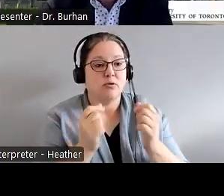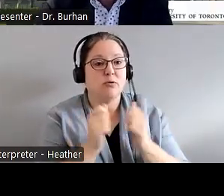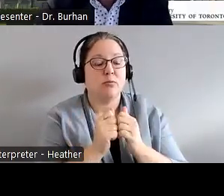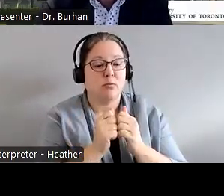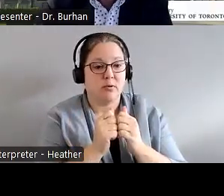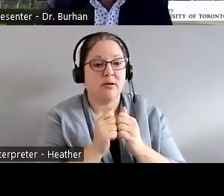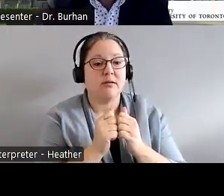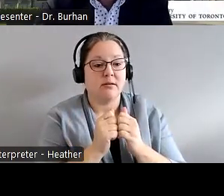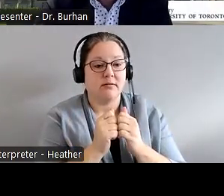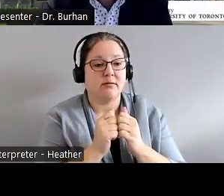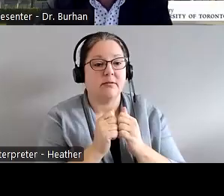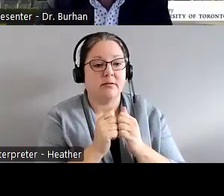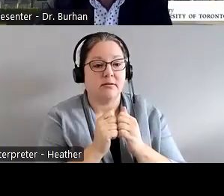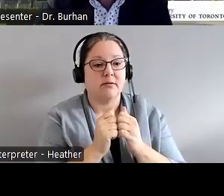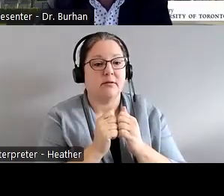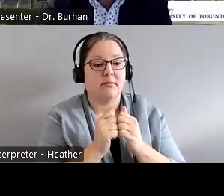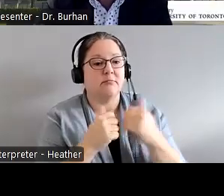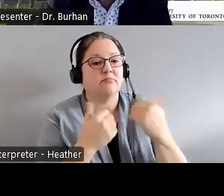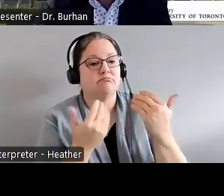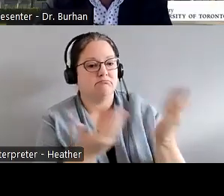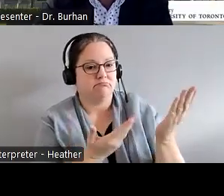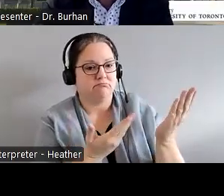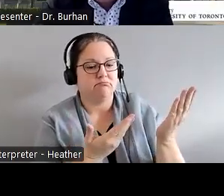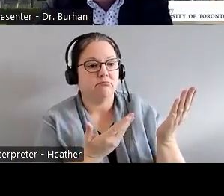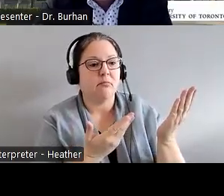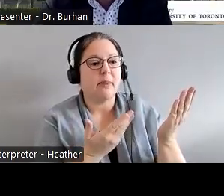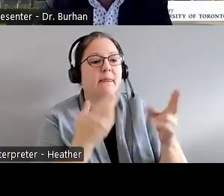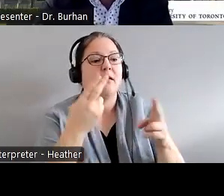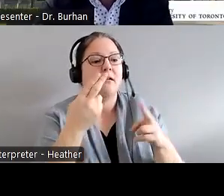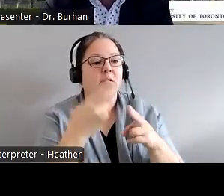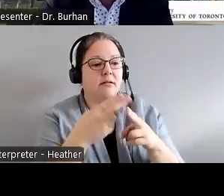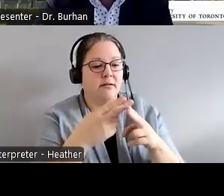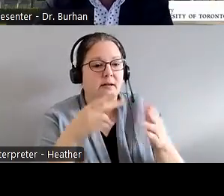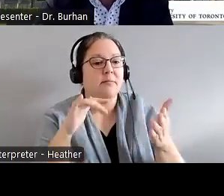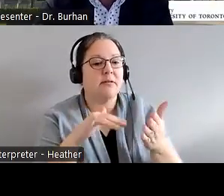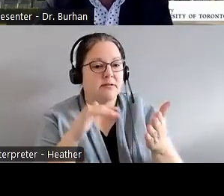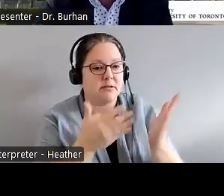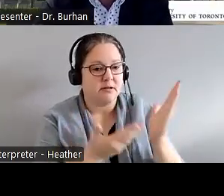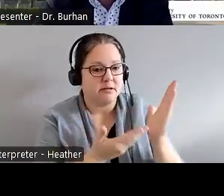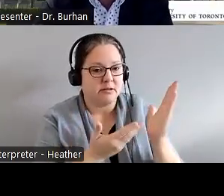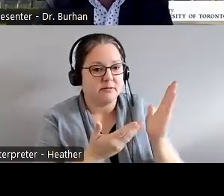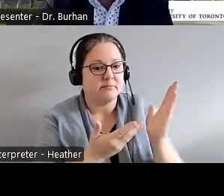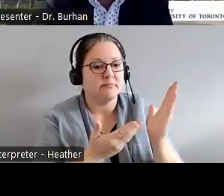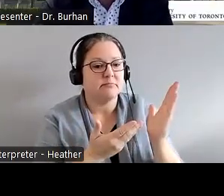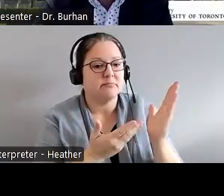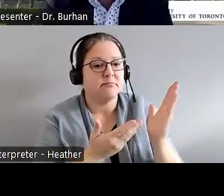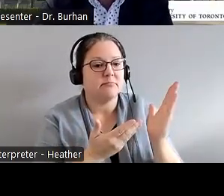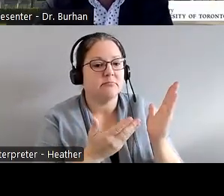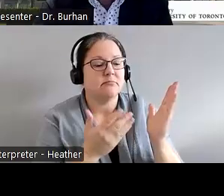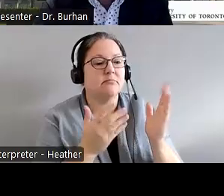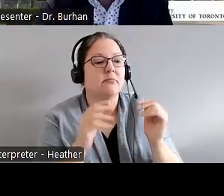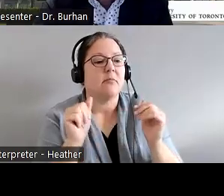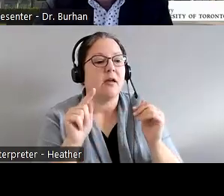Anton mentioned. The acetate study was the escitalopram for agitation study led by Anton and